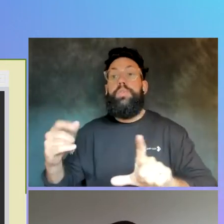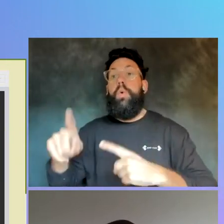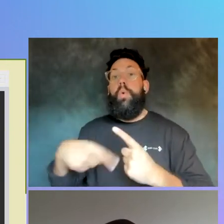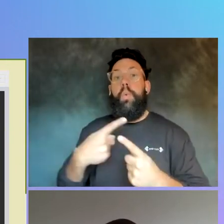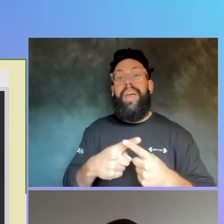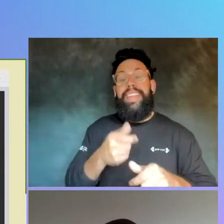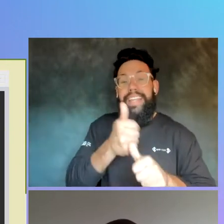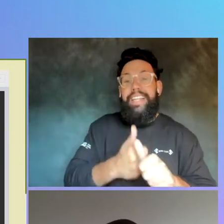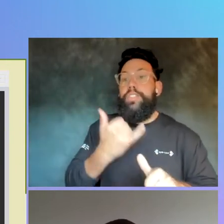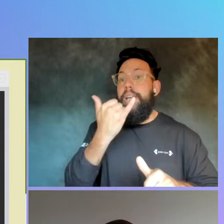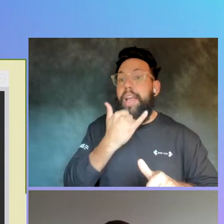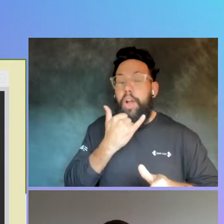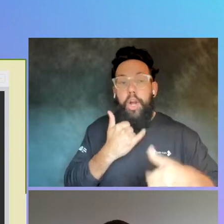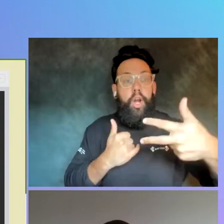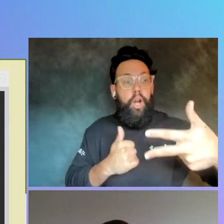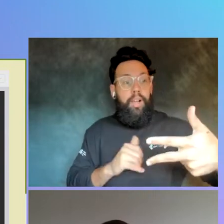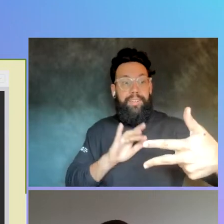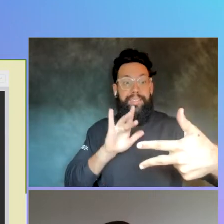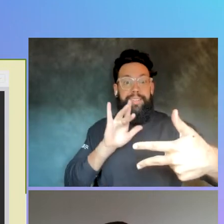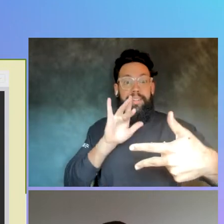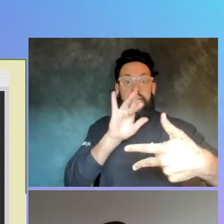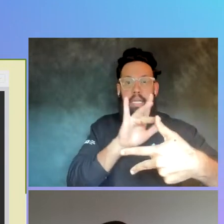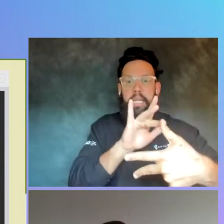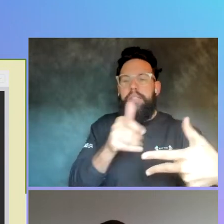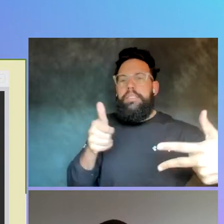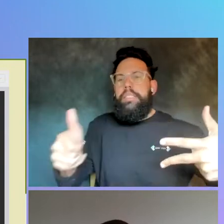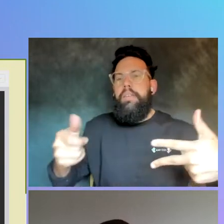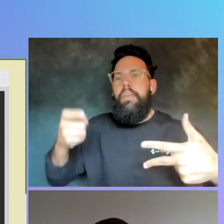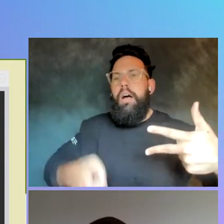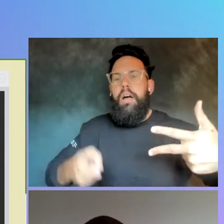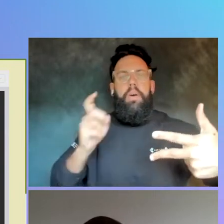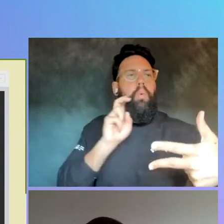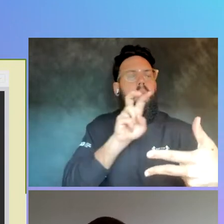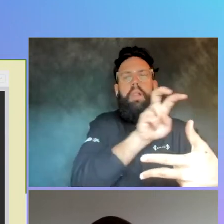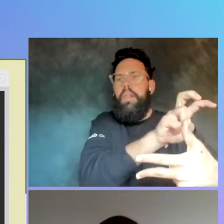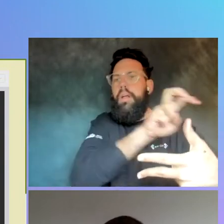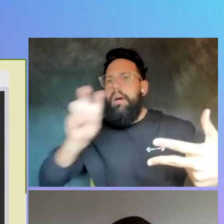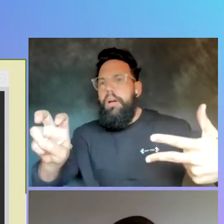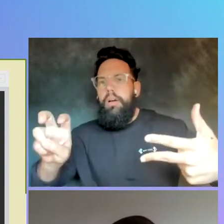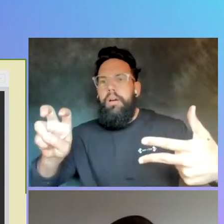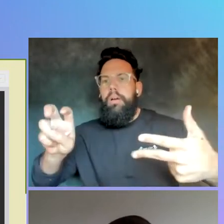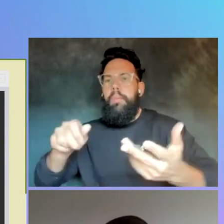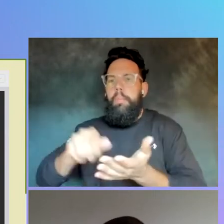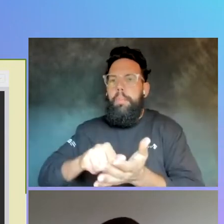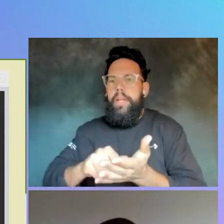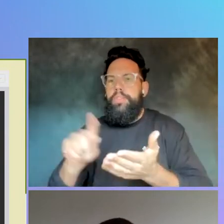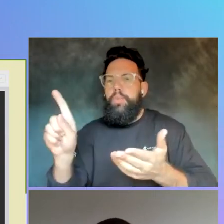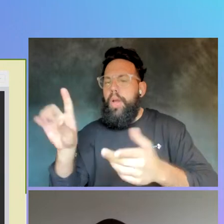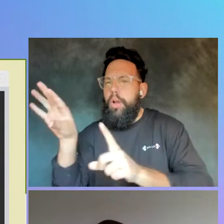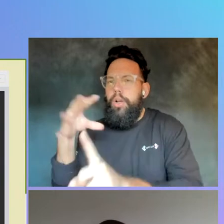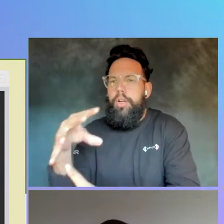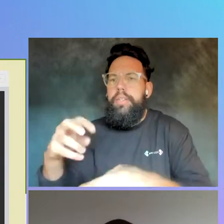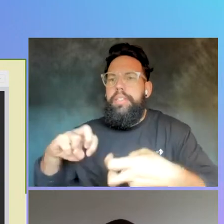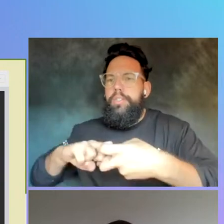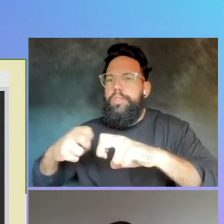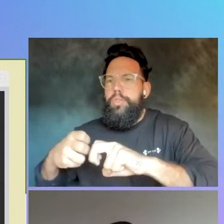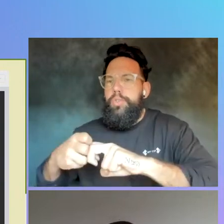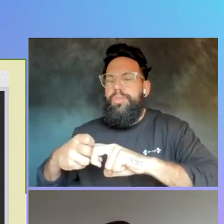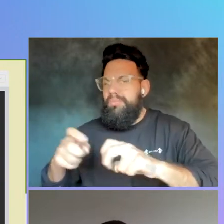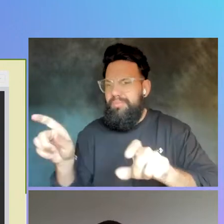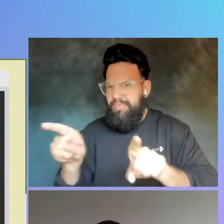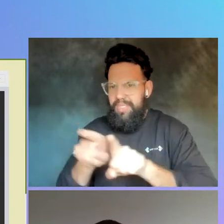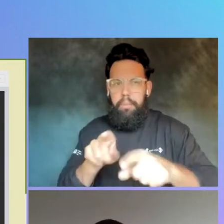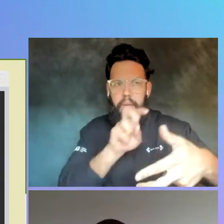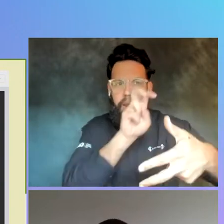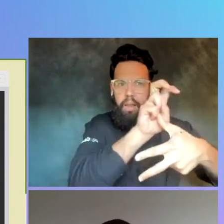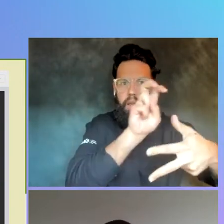It actually brings you back to the state of that component at that point in time. And you can, along the way,